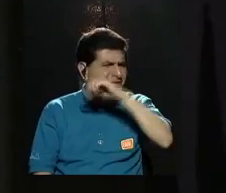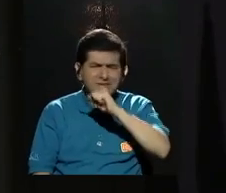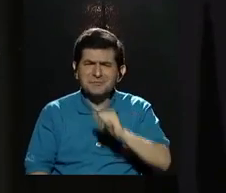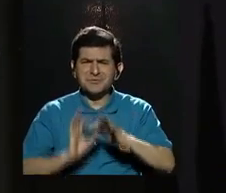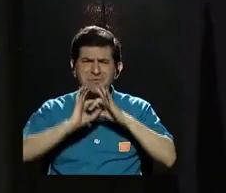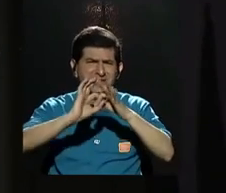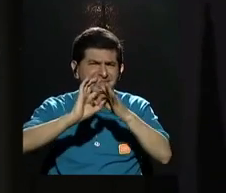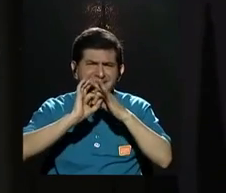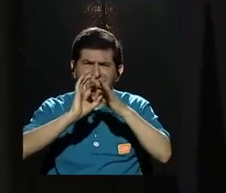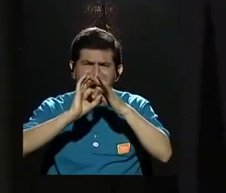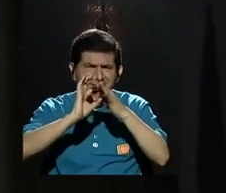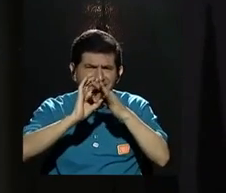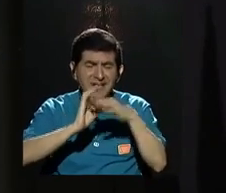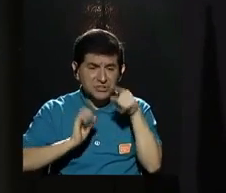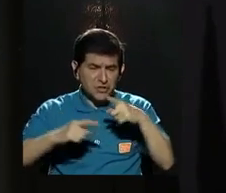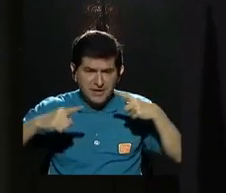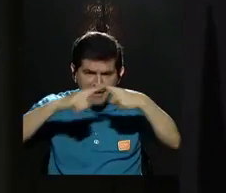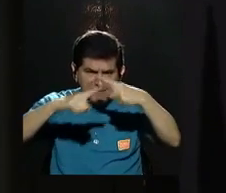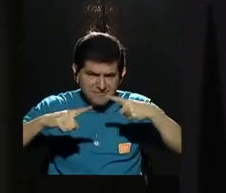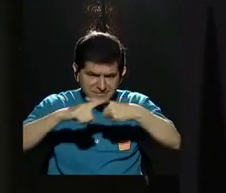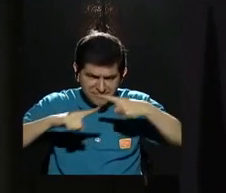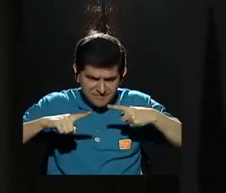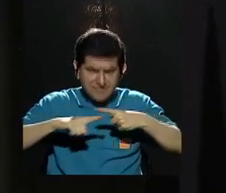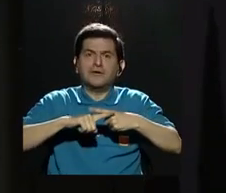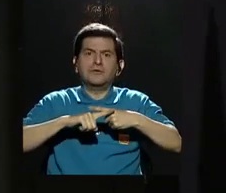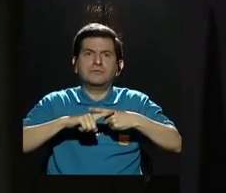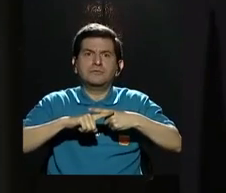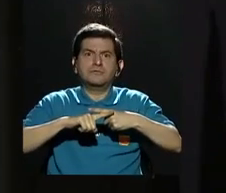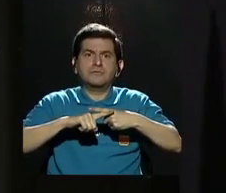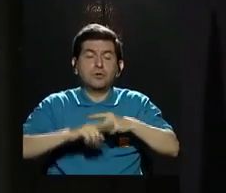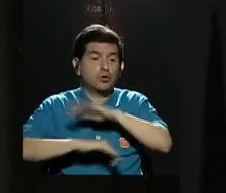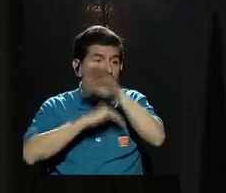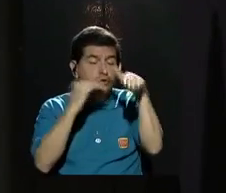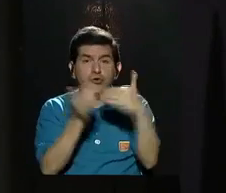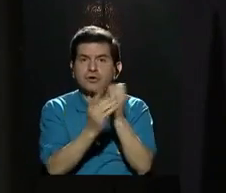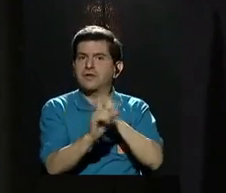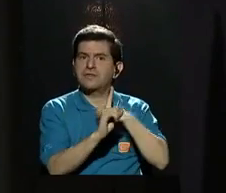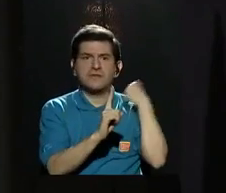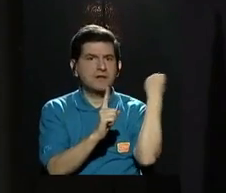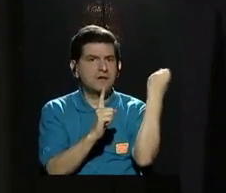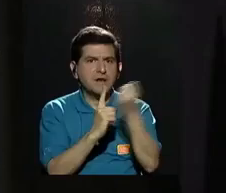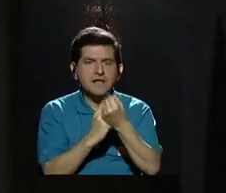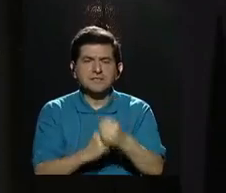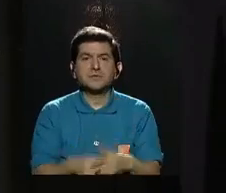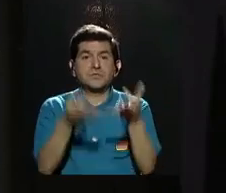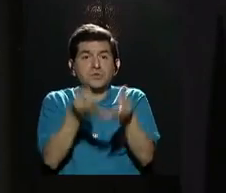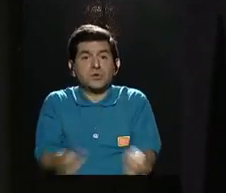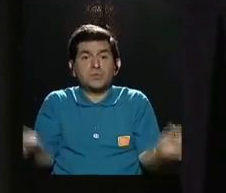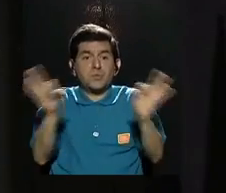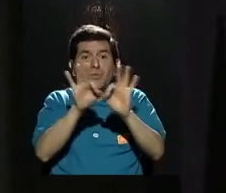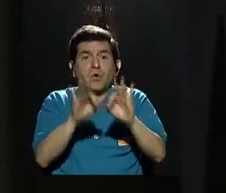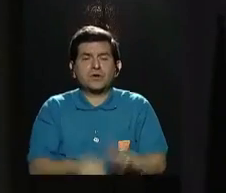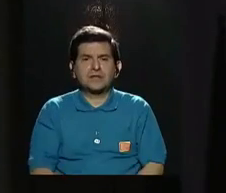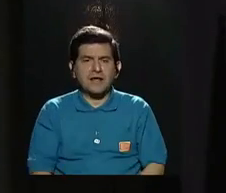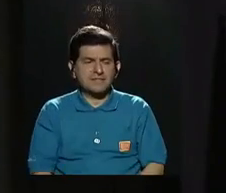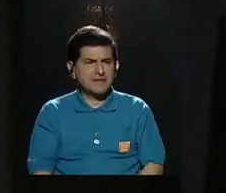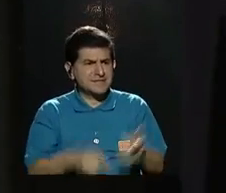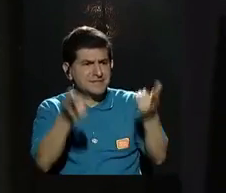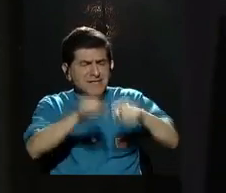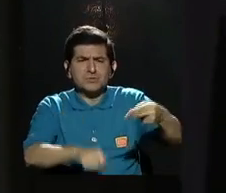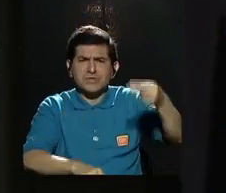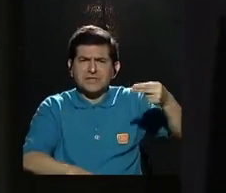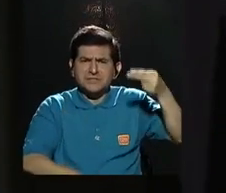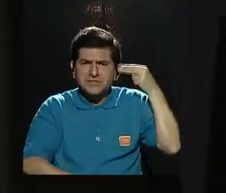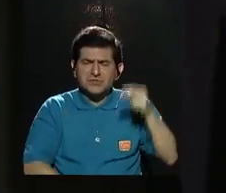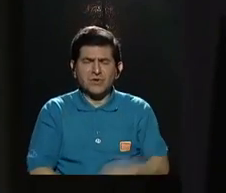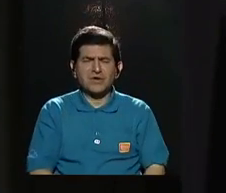relations, intersections, crossings, junctures, coincidences, overlapping and cross-hatching